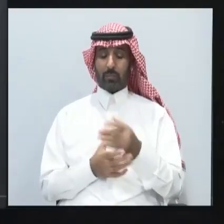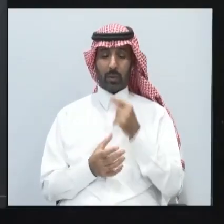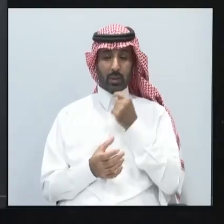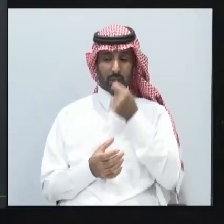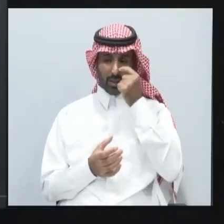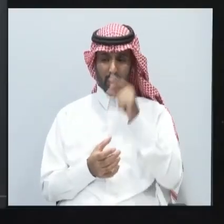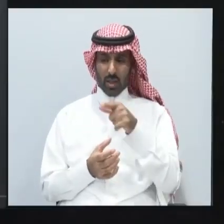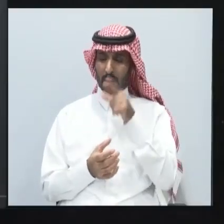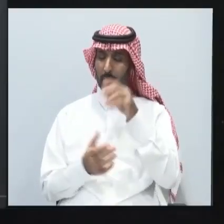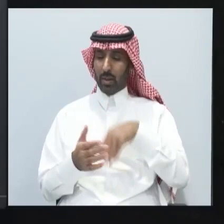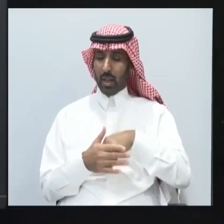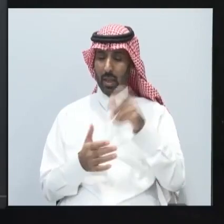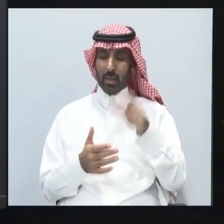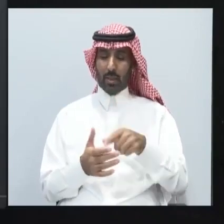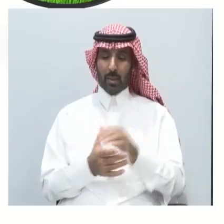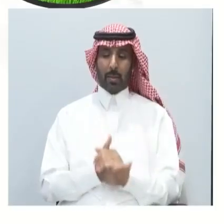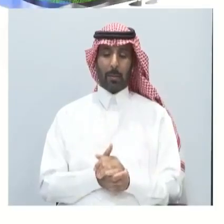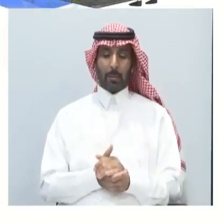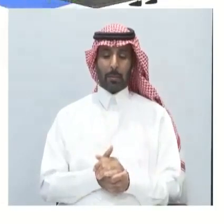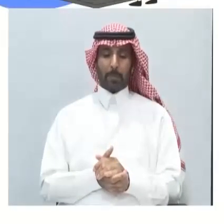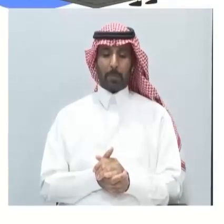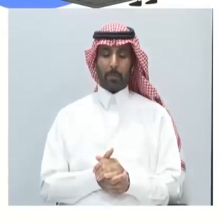describe the player with.